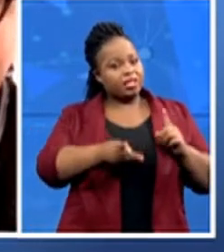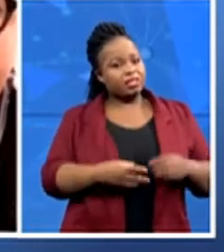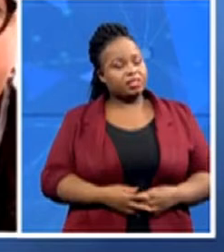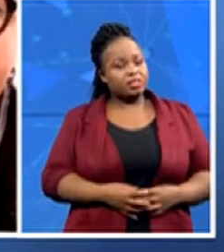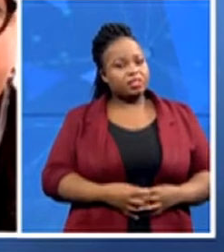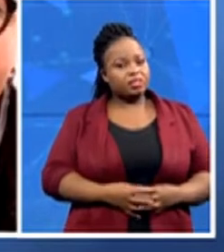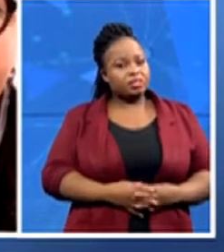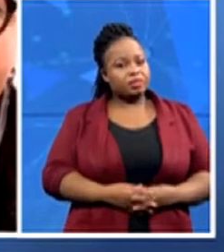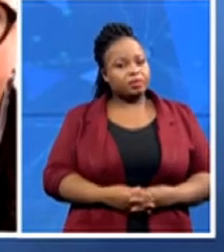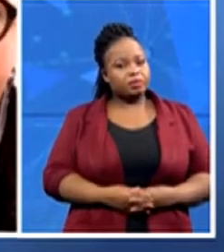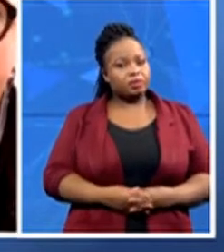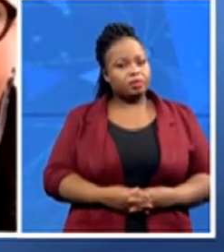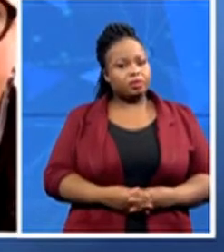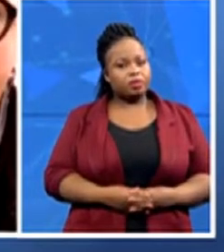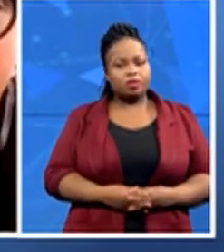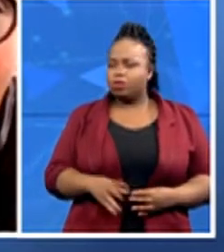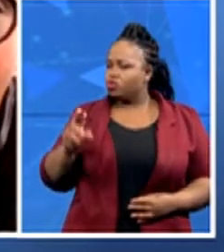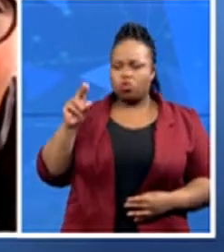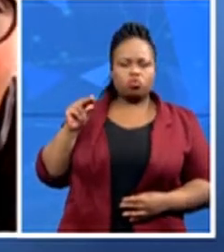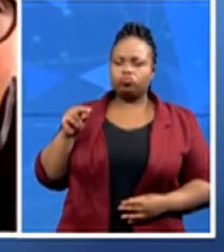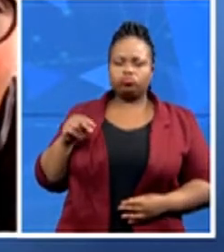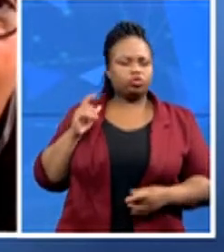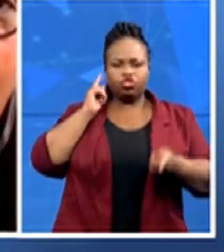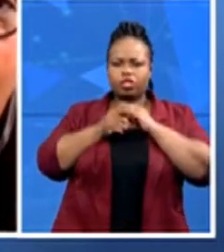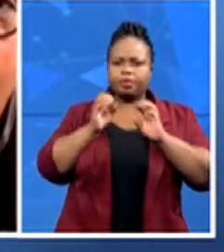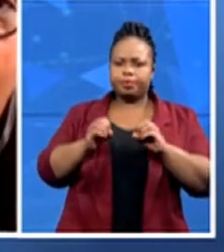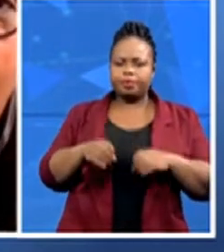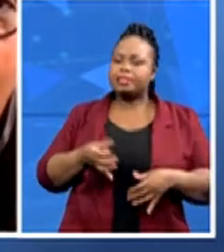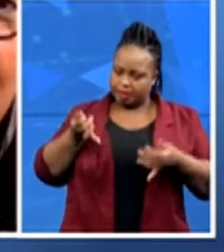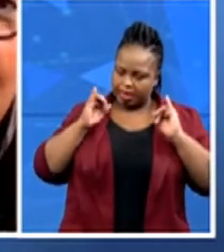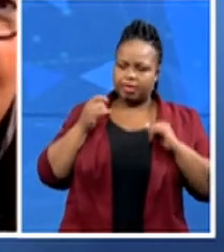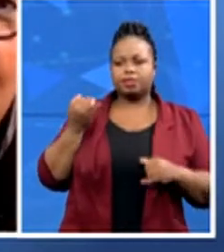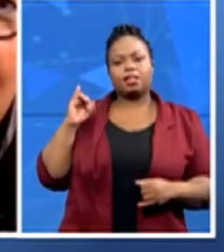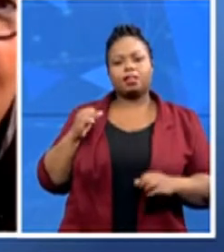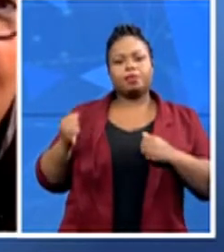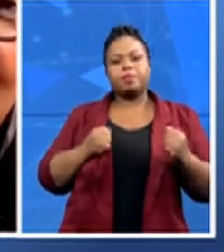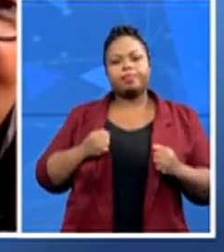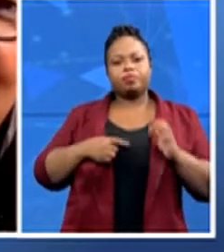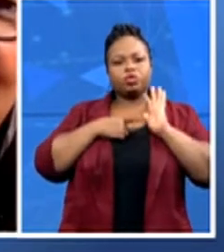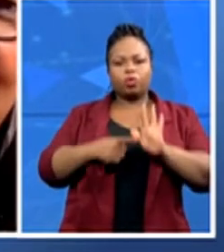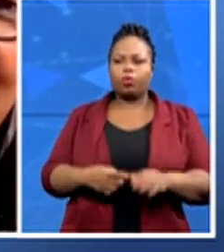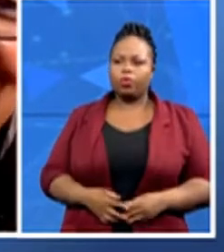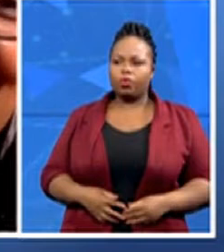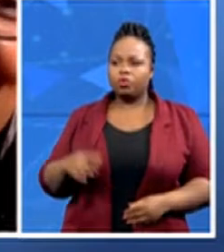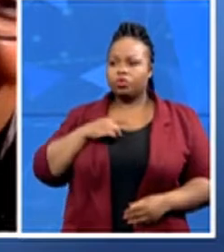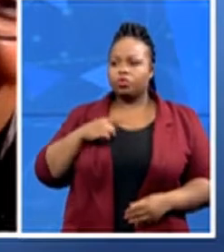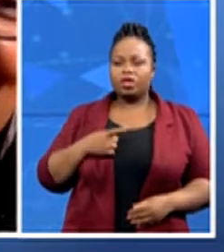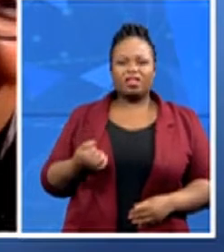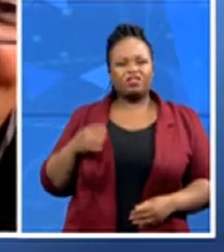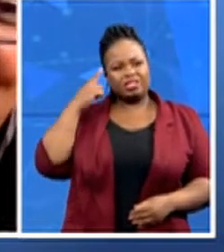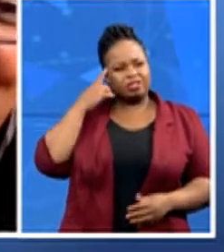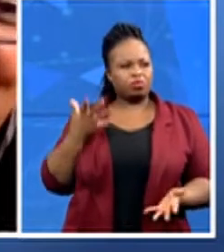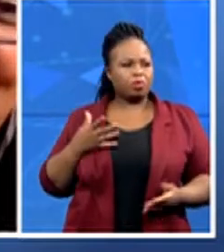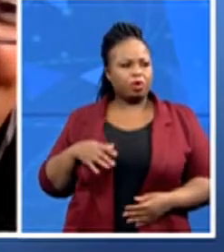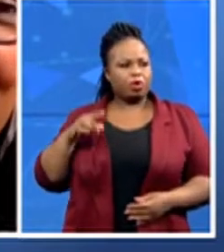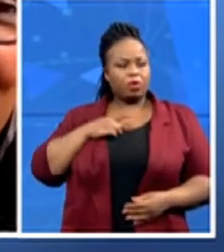No, we haven't. The seriousness still has to be demonstrated. I mean, there's the thing about it. I mean, this is a year later.